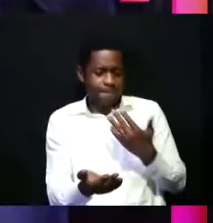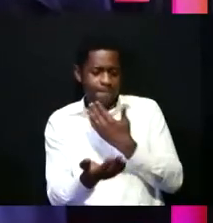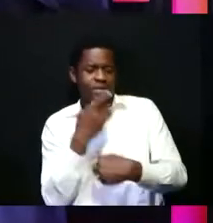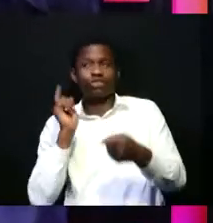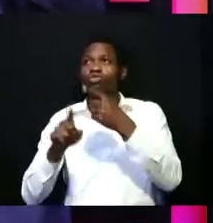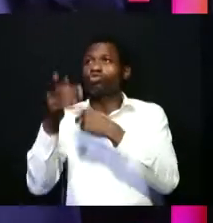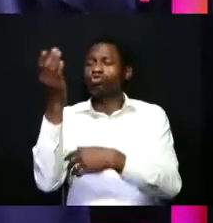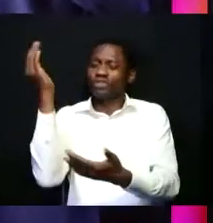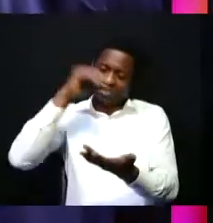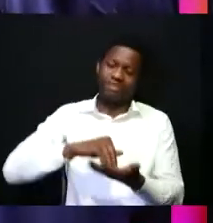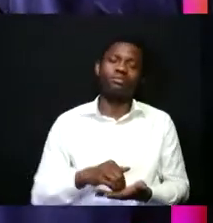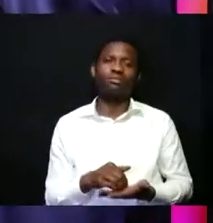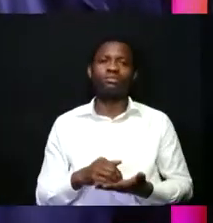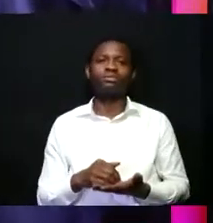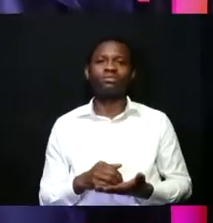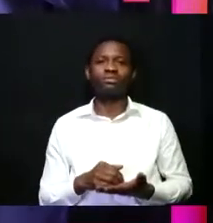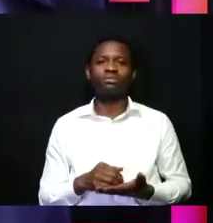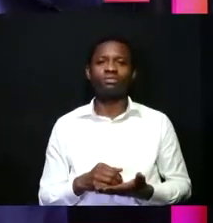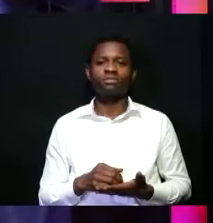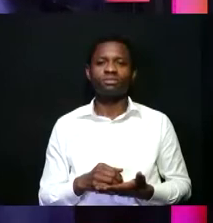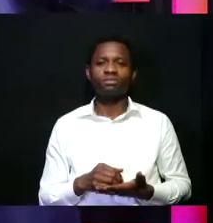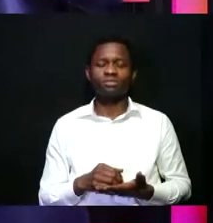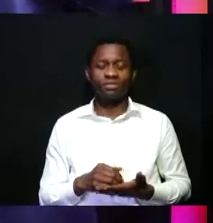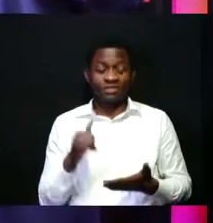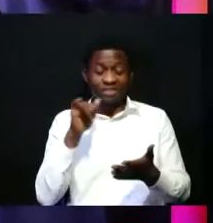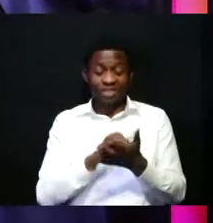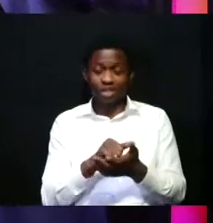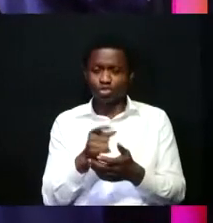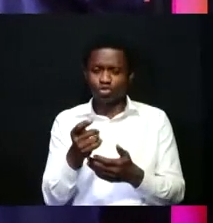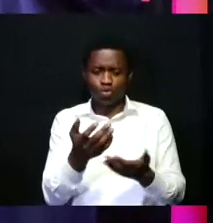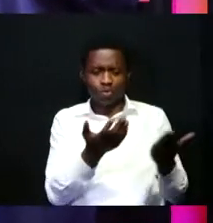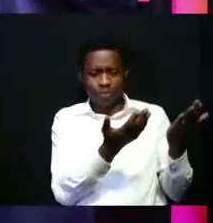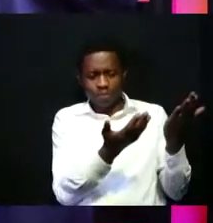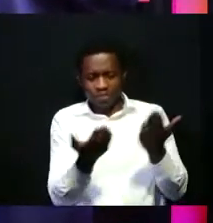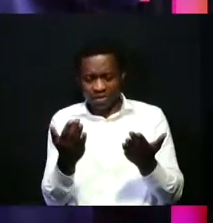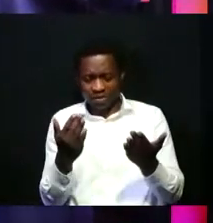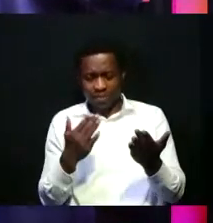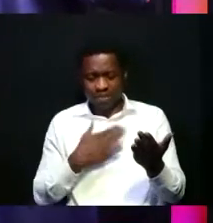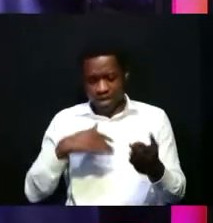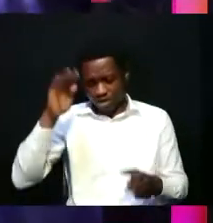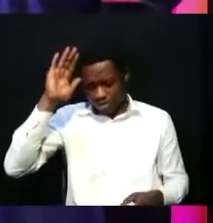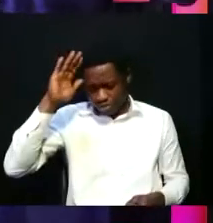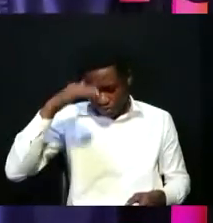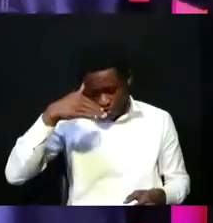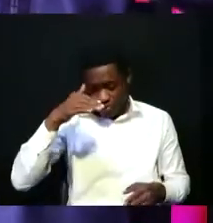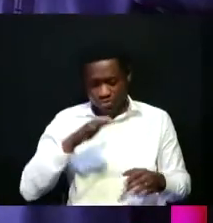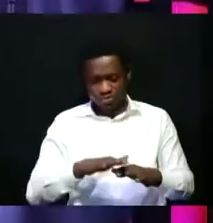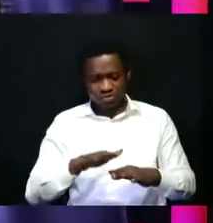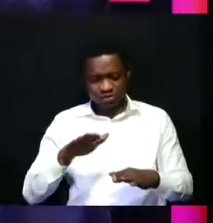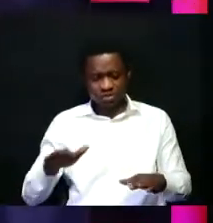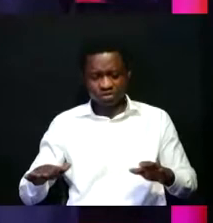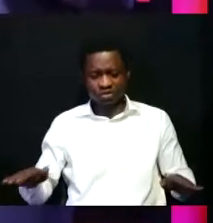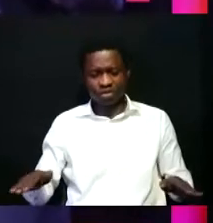That you are bringing my wayward child back to the house